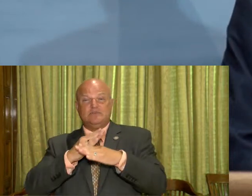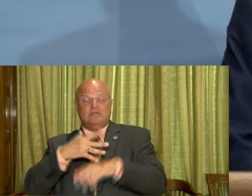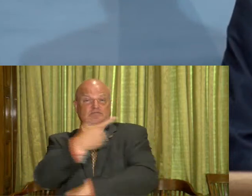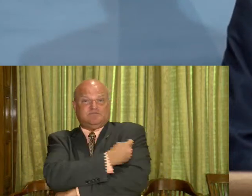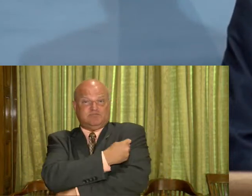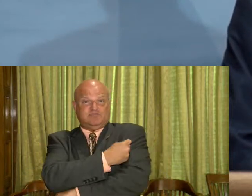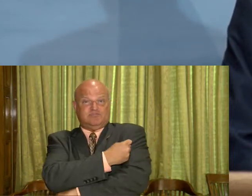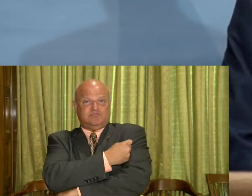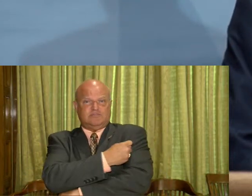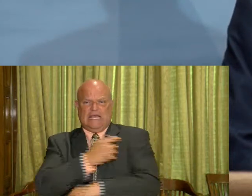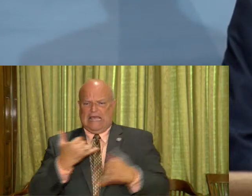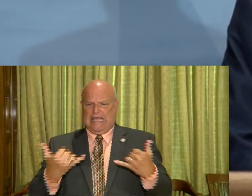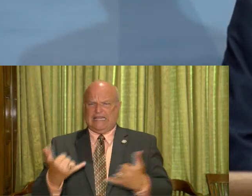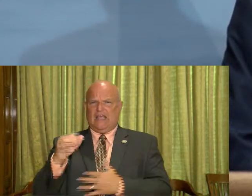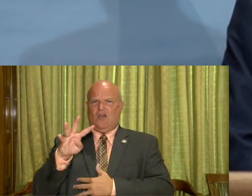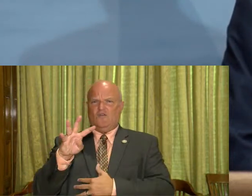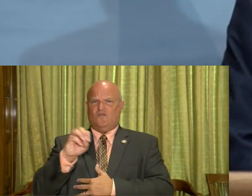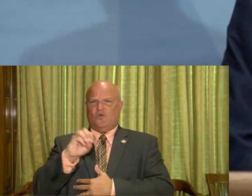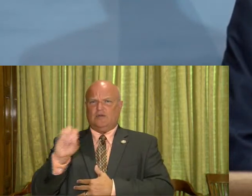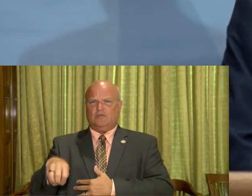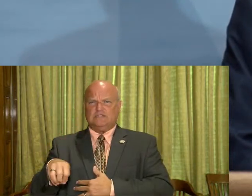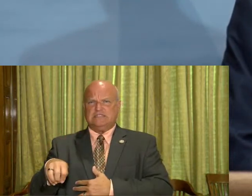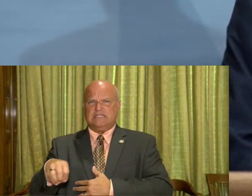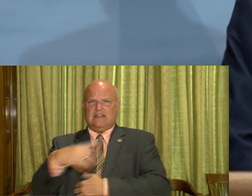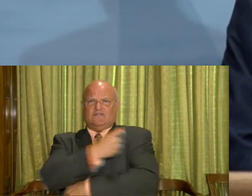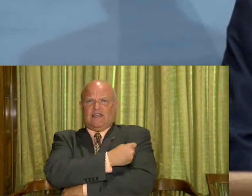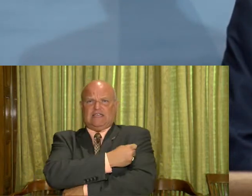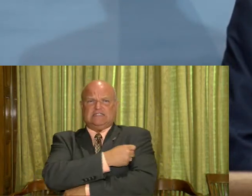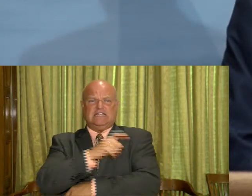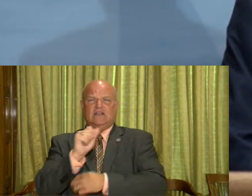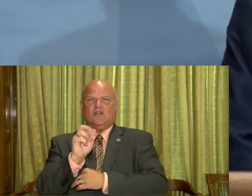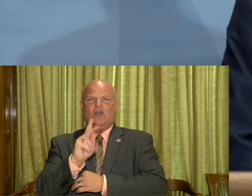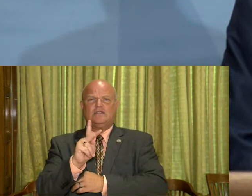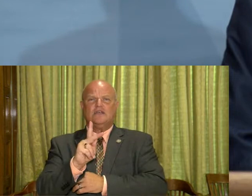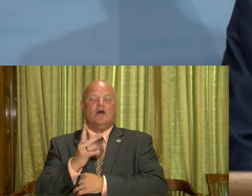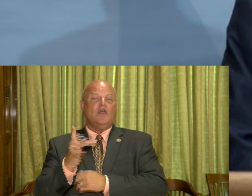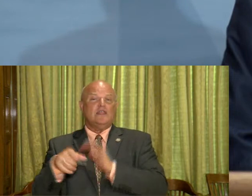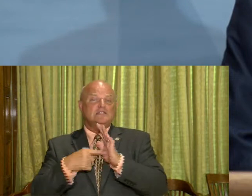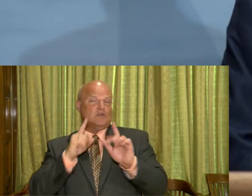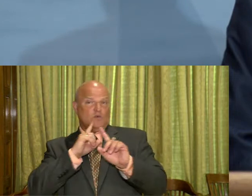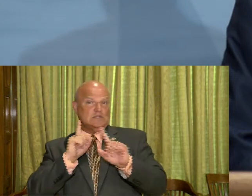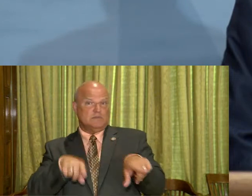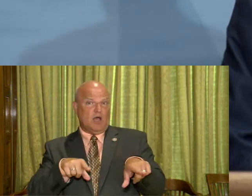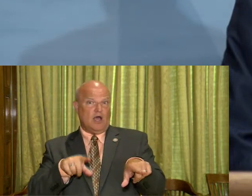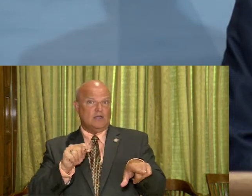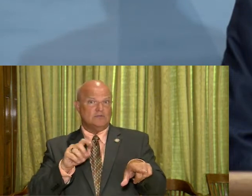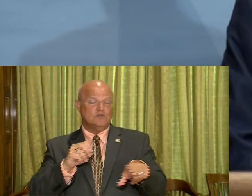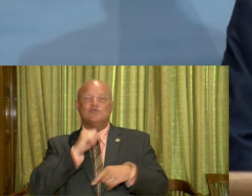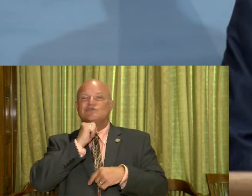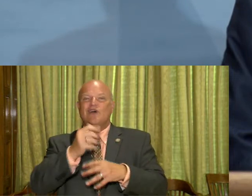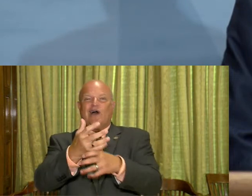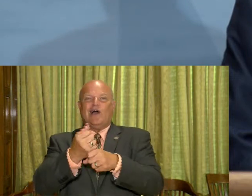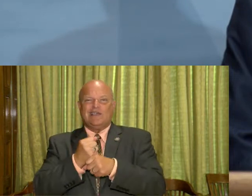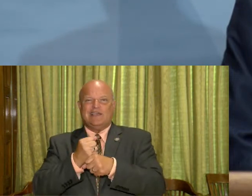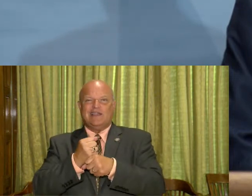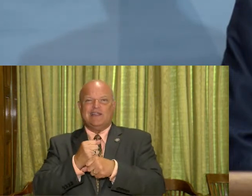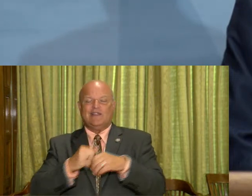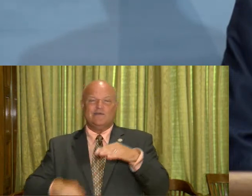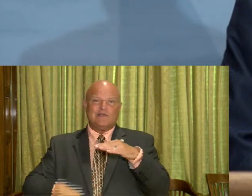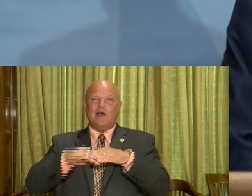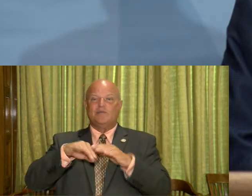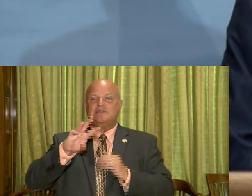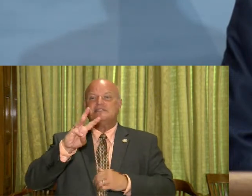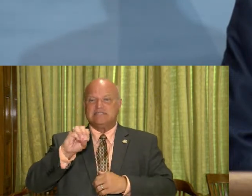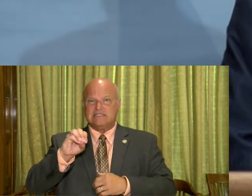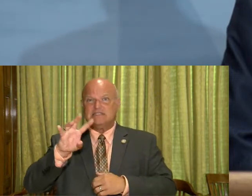you've only got 40% that are vaccinated. So this is in response to not getting us up to 60